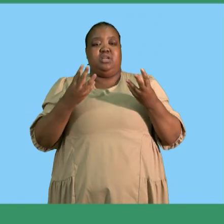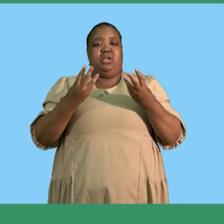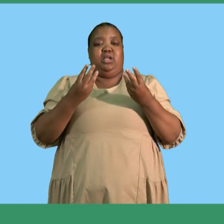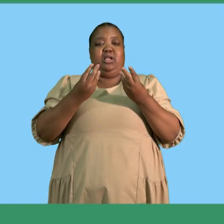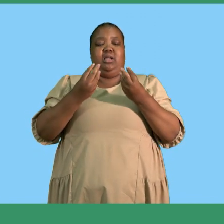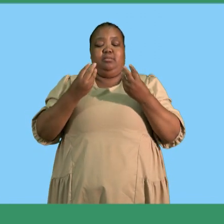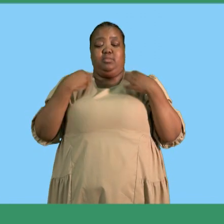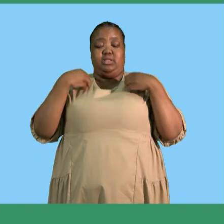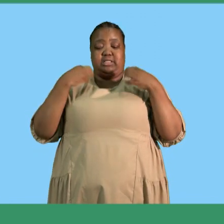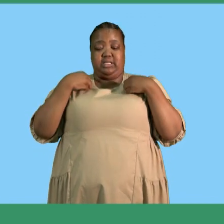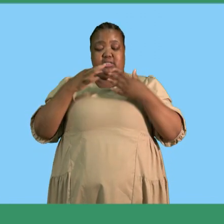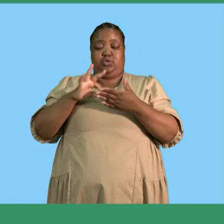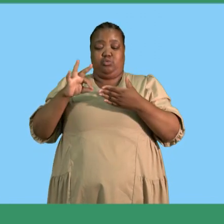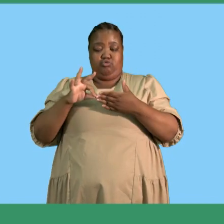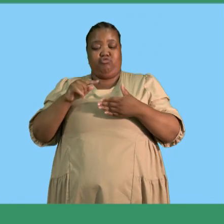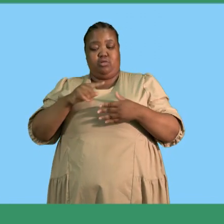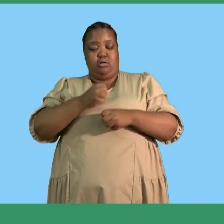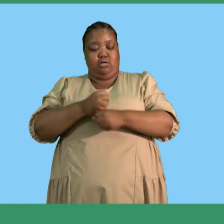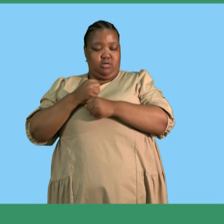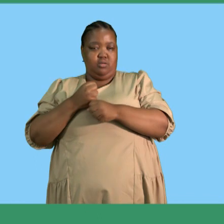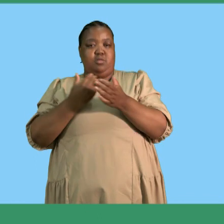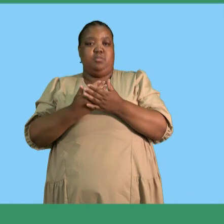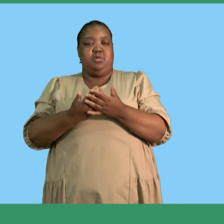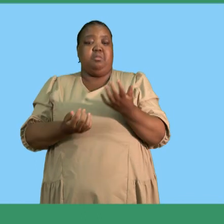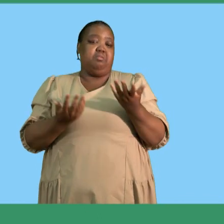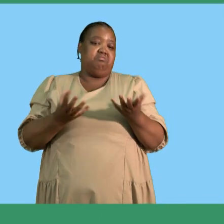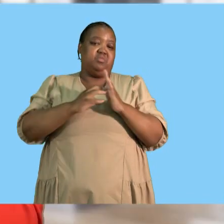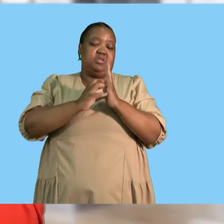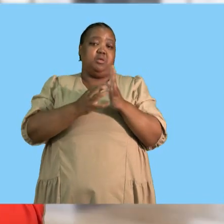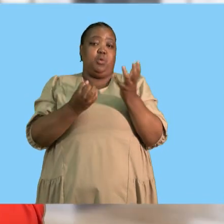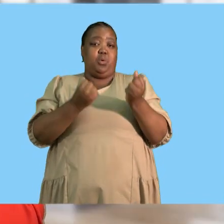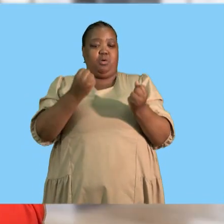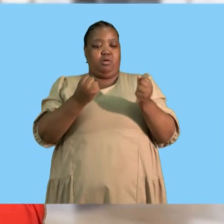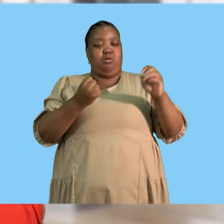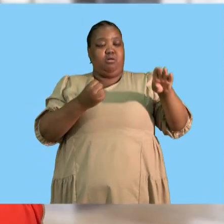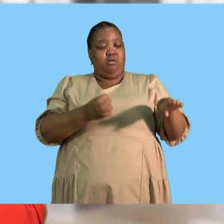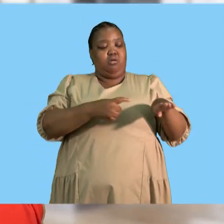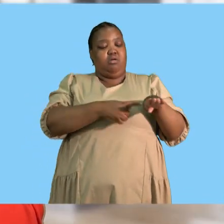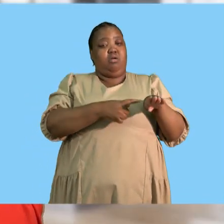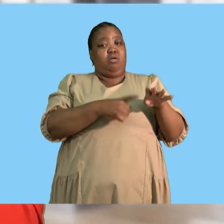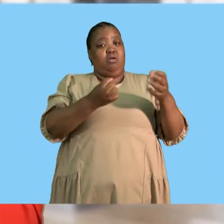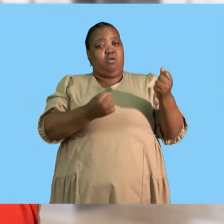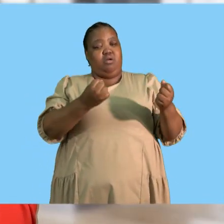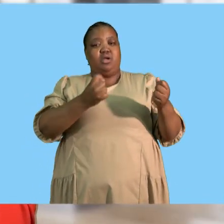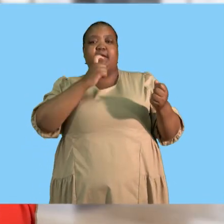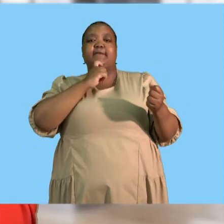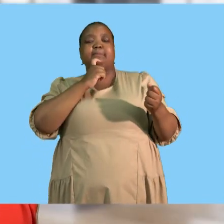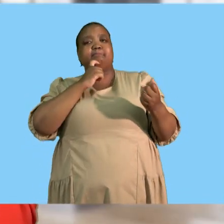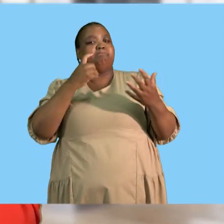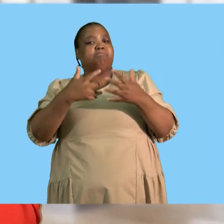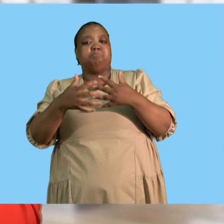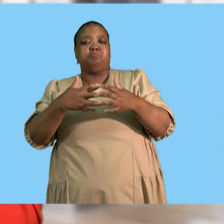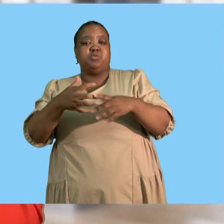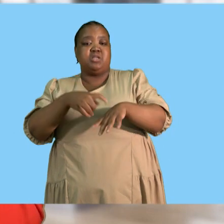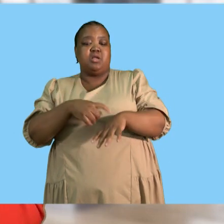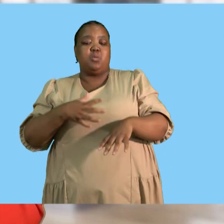the duration of the contract. So if I have leased a car, I have a right to use that car